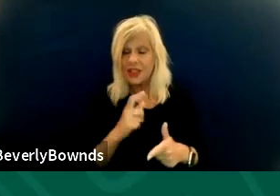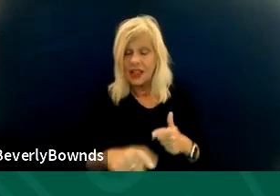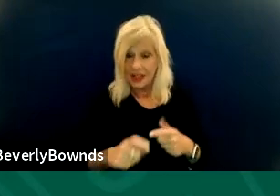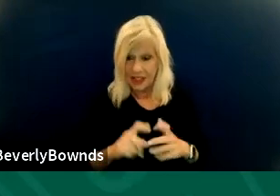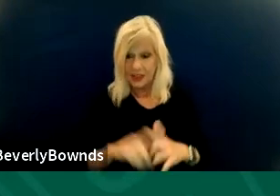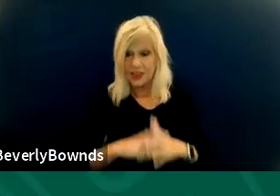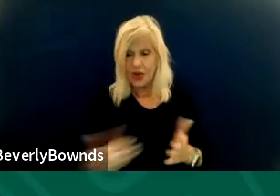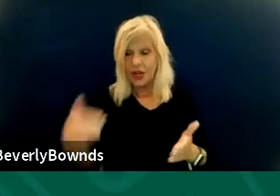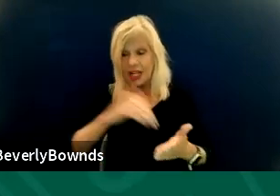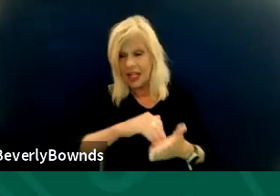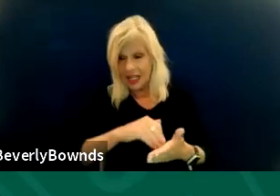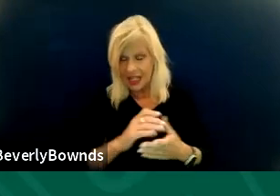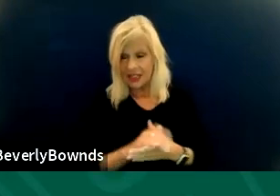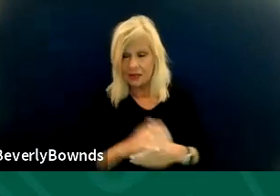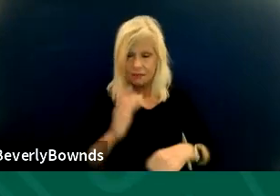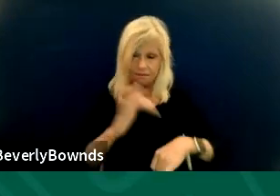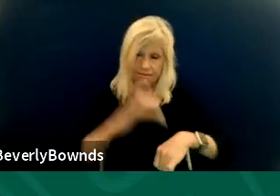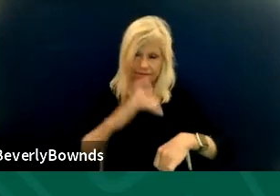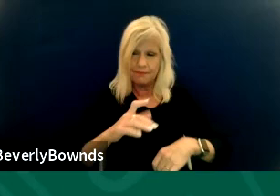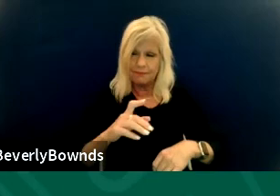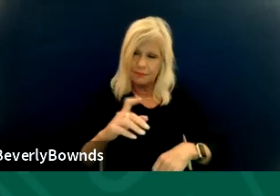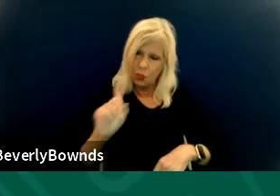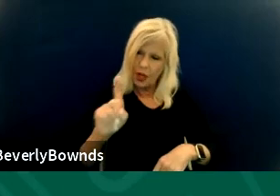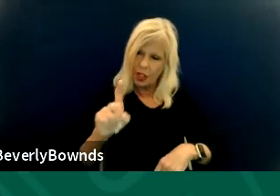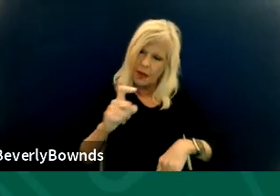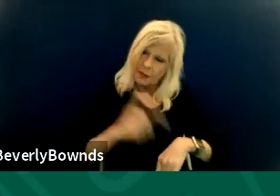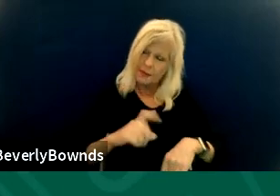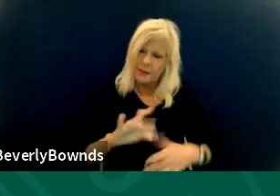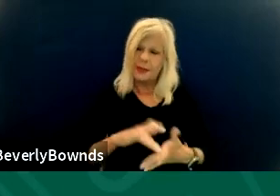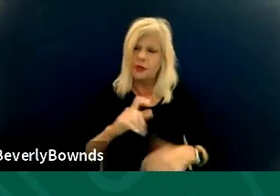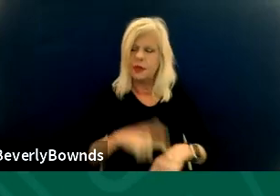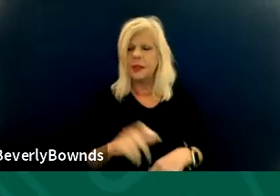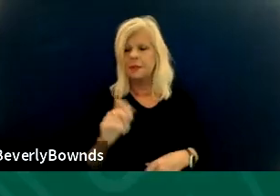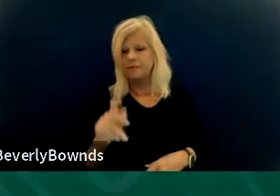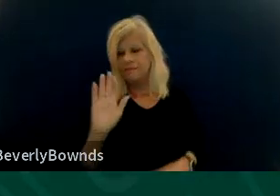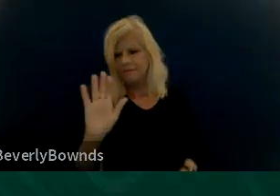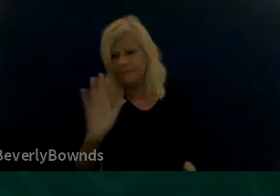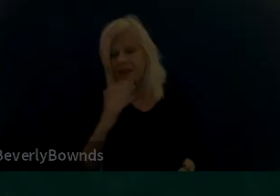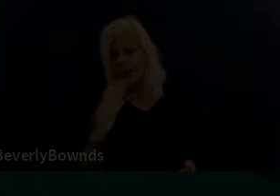start again sharp at 1 p.m. Central Time. Thank you all.